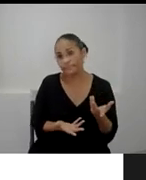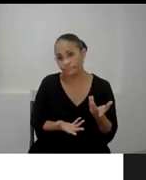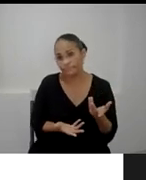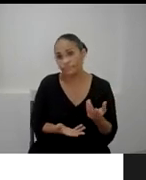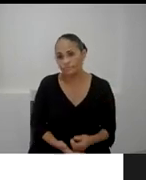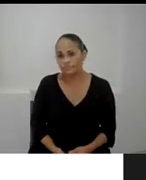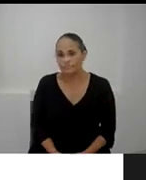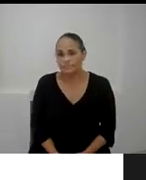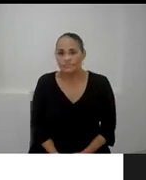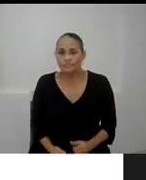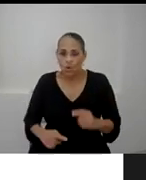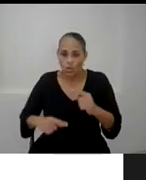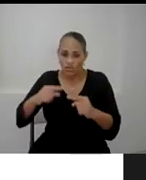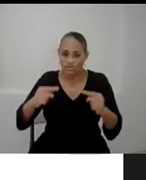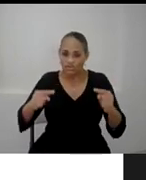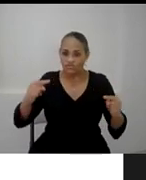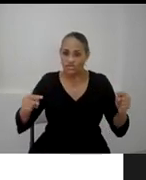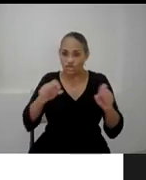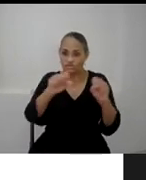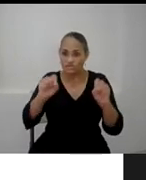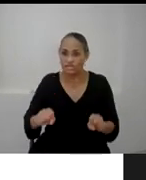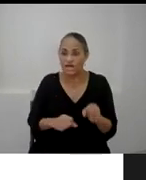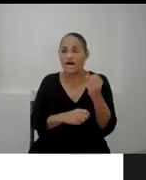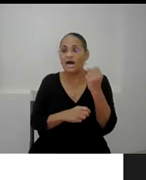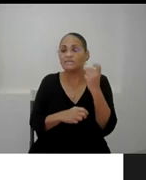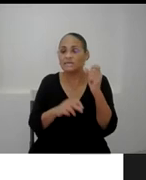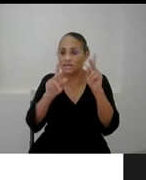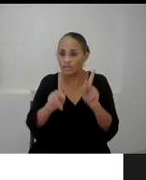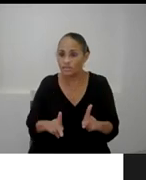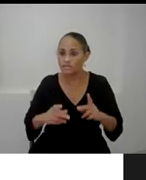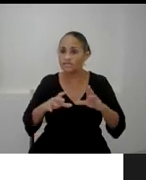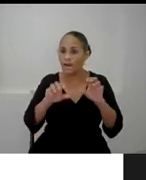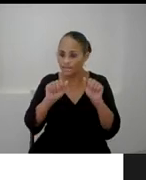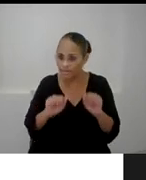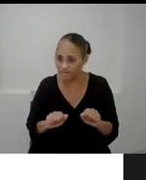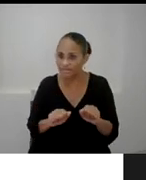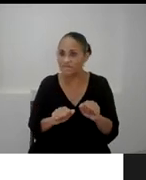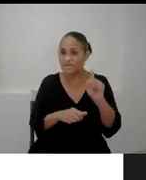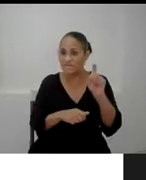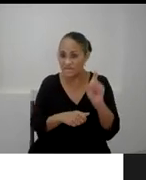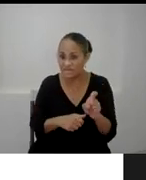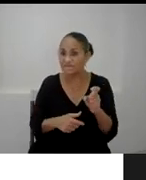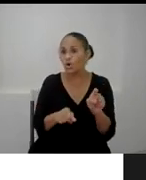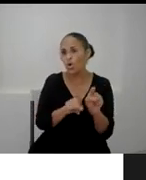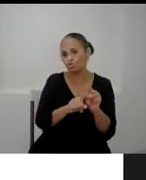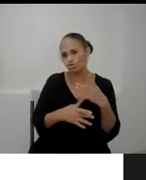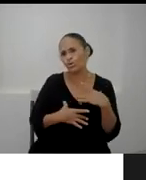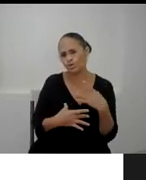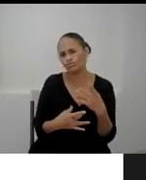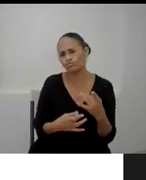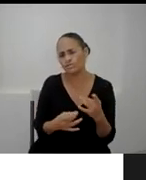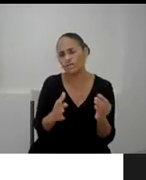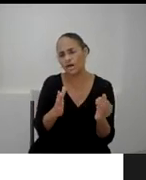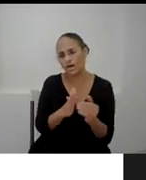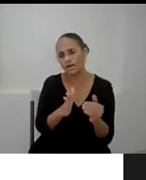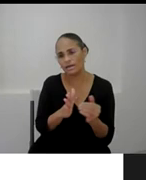All the different systems understand the person's abilities, needs, and interests. And again, it's a message